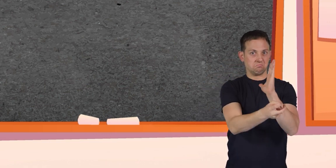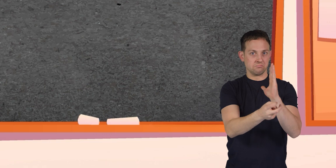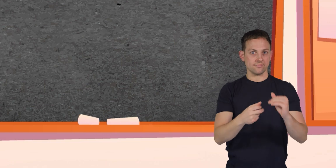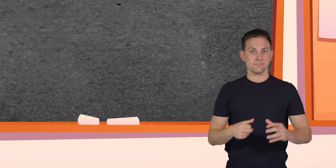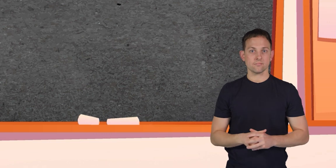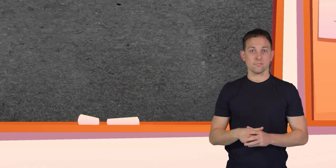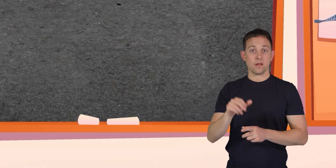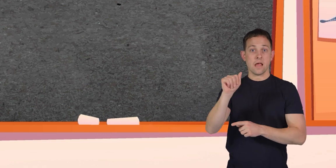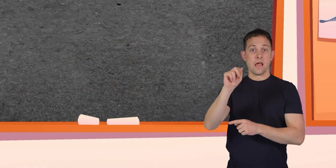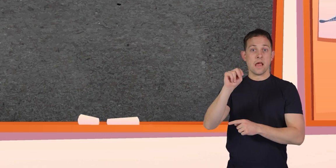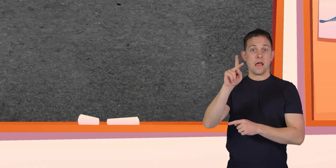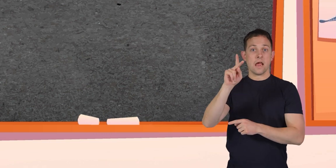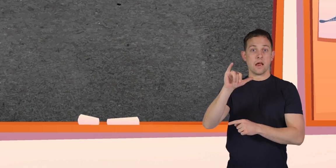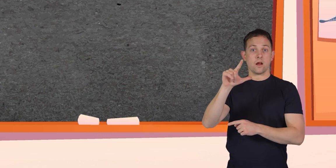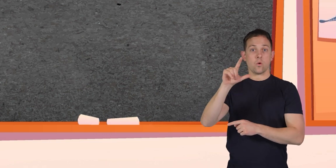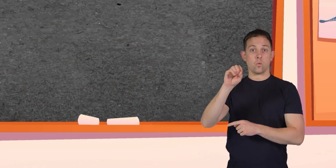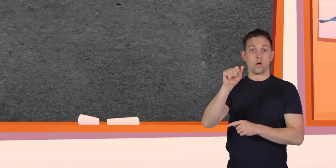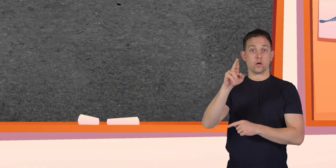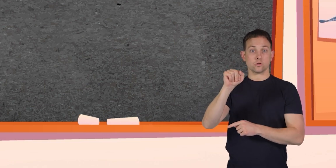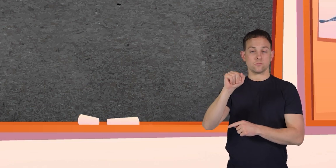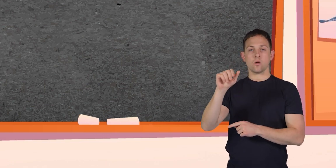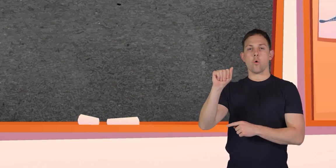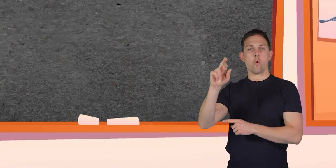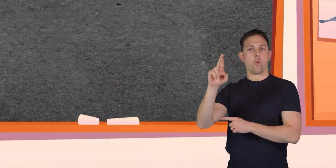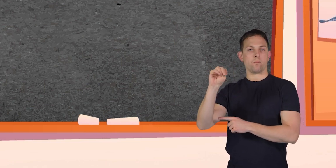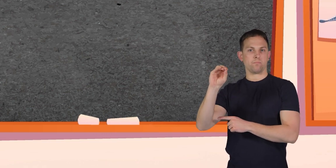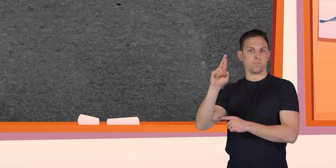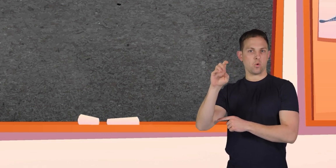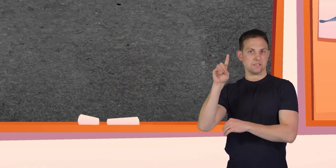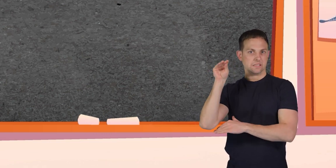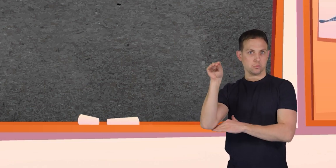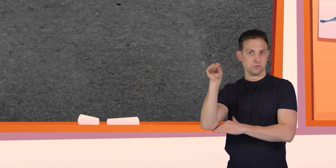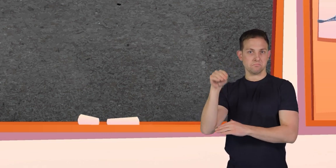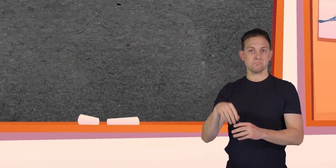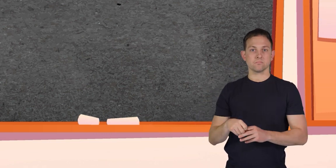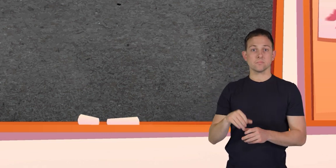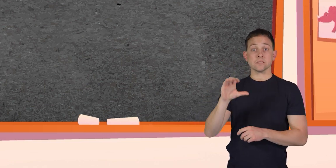it. Ankylosaurs, armored dinosaurs.